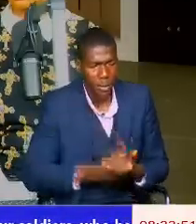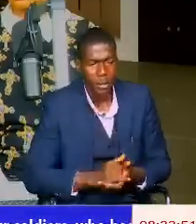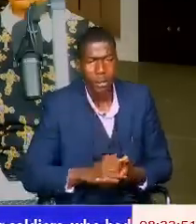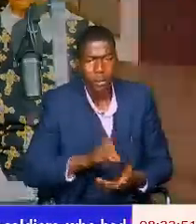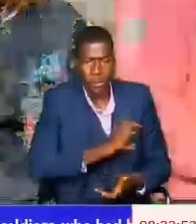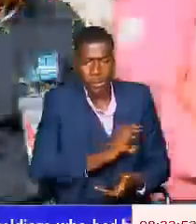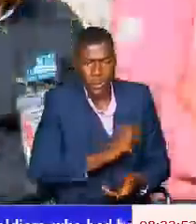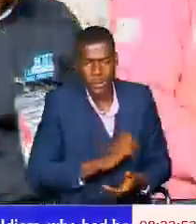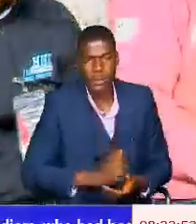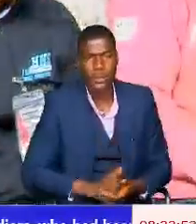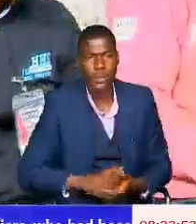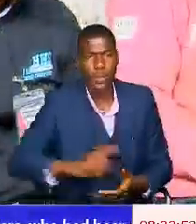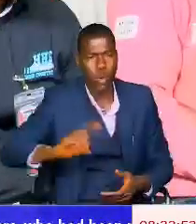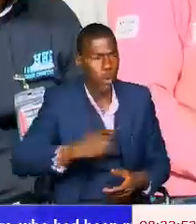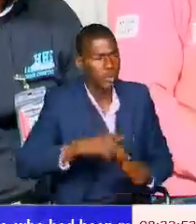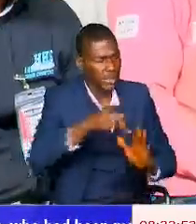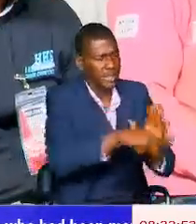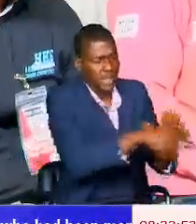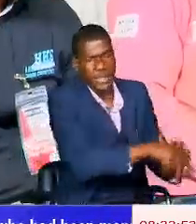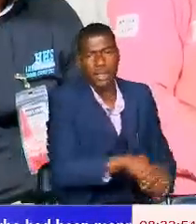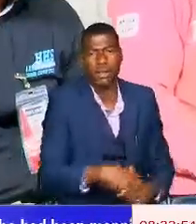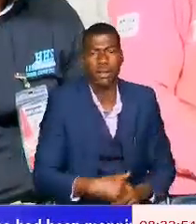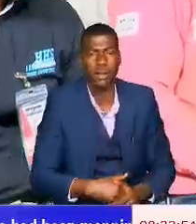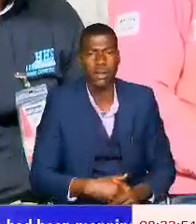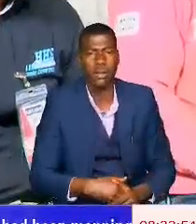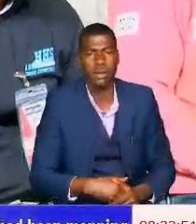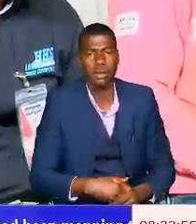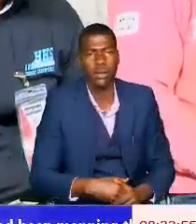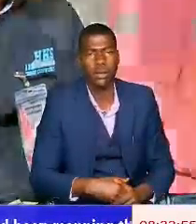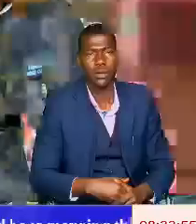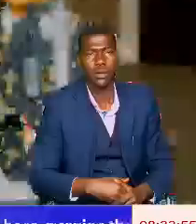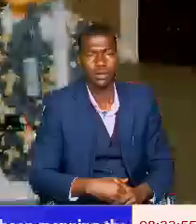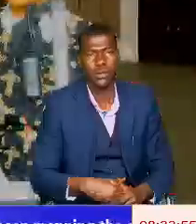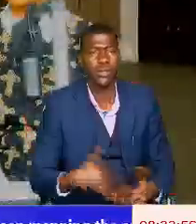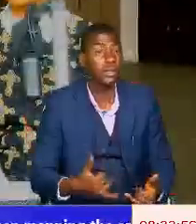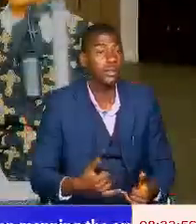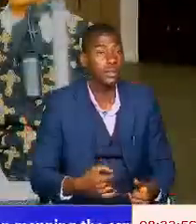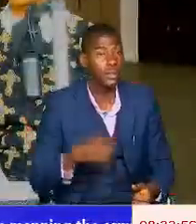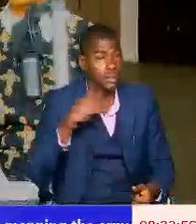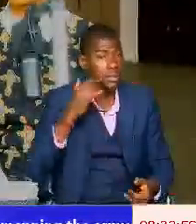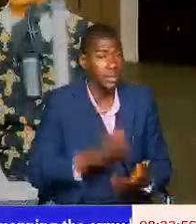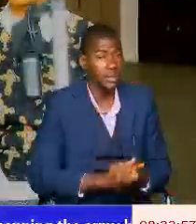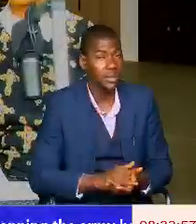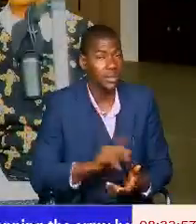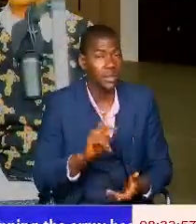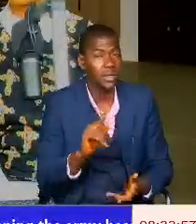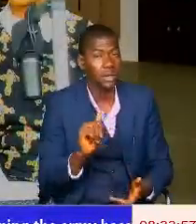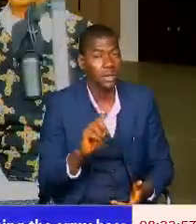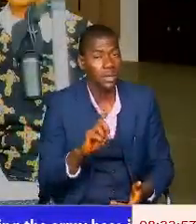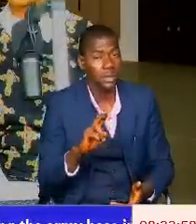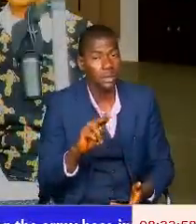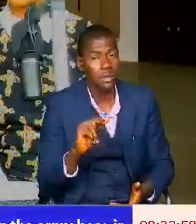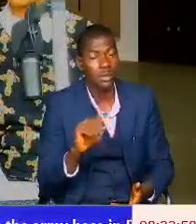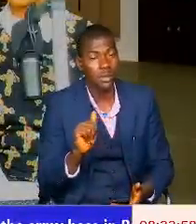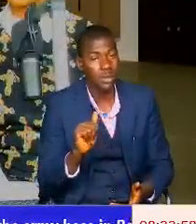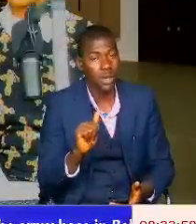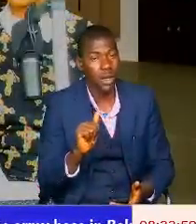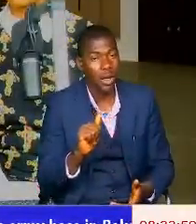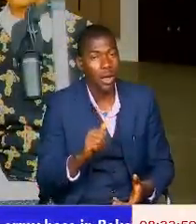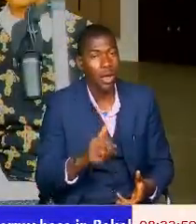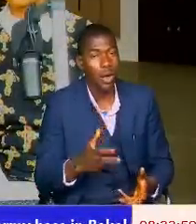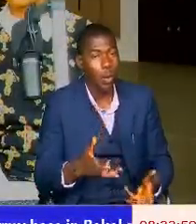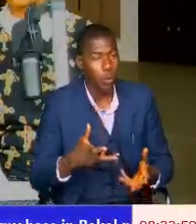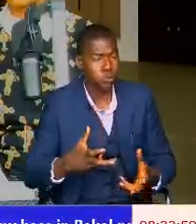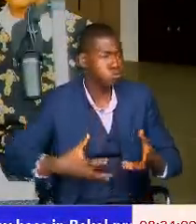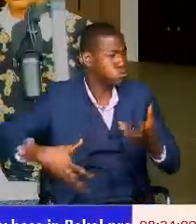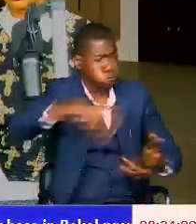help yourself. Police come, they kill you now. That is nearly resort to crisis. For